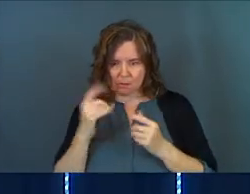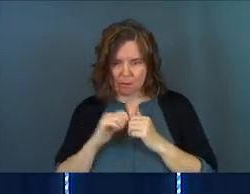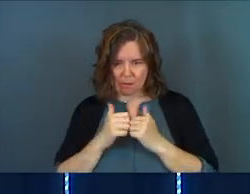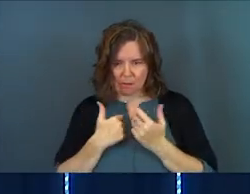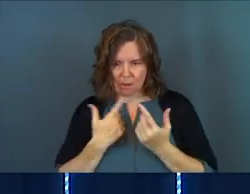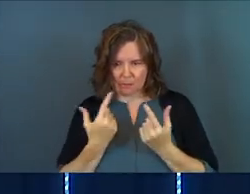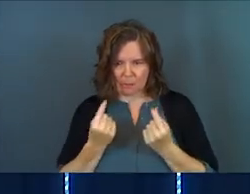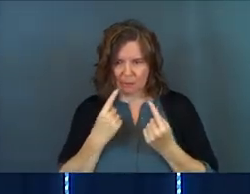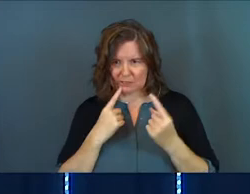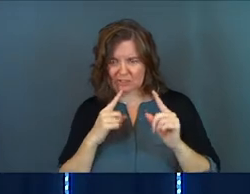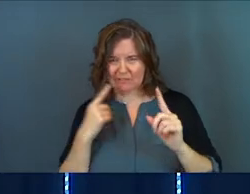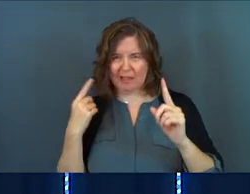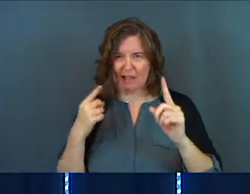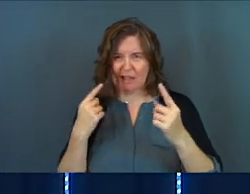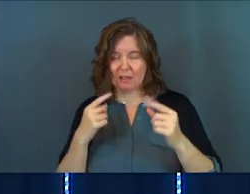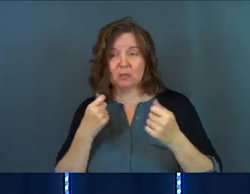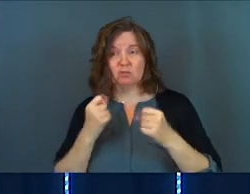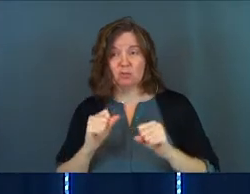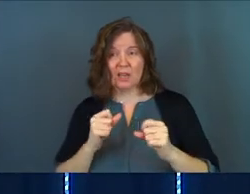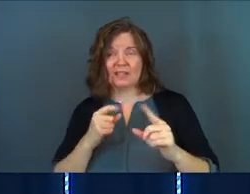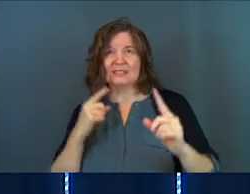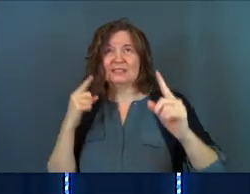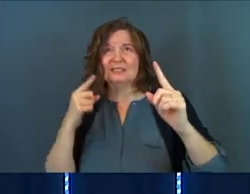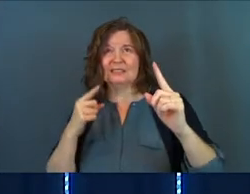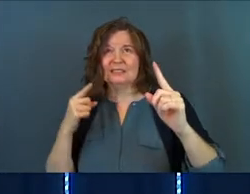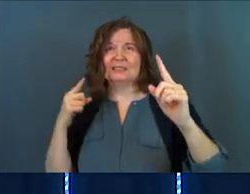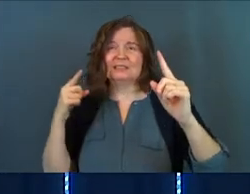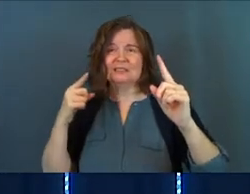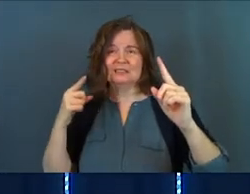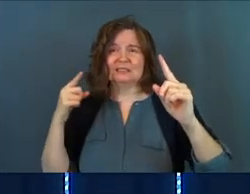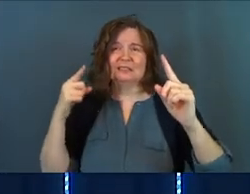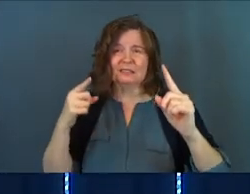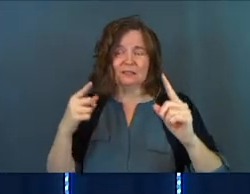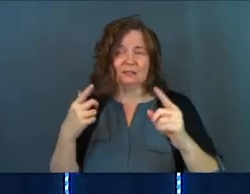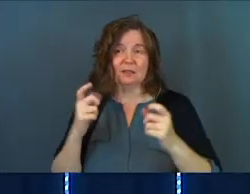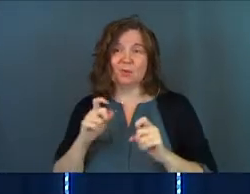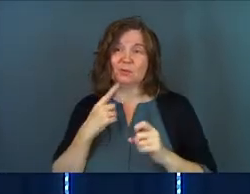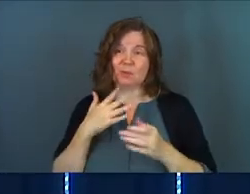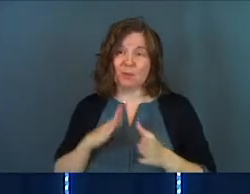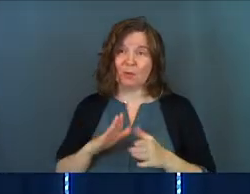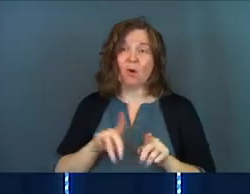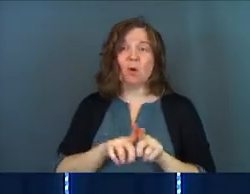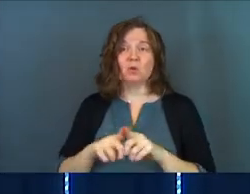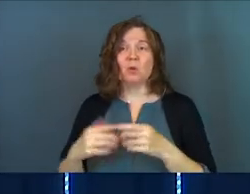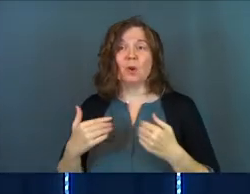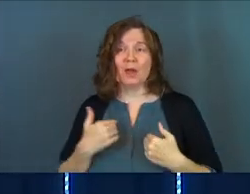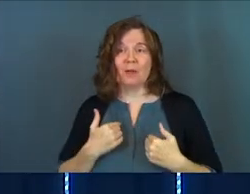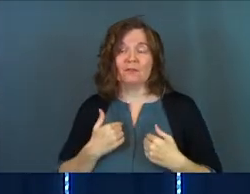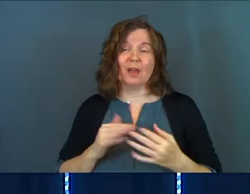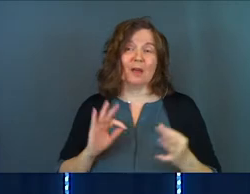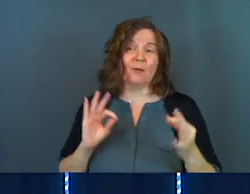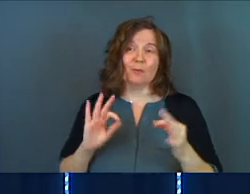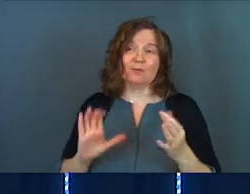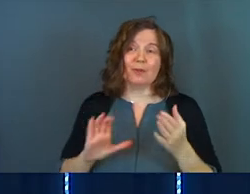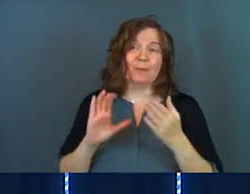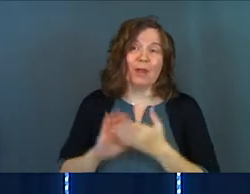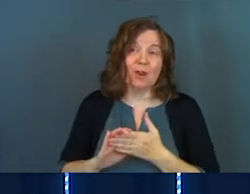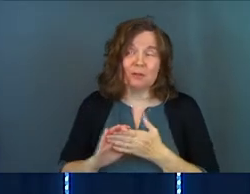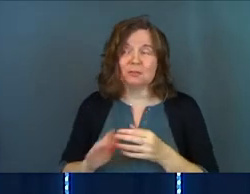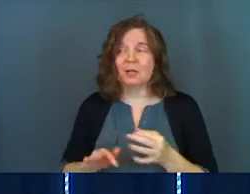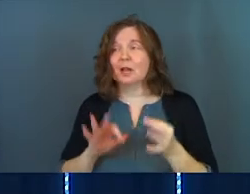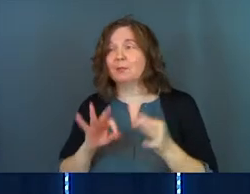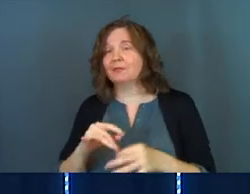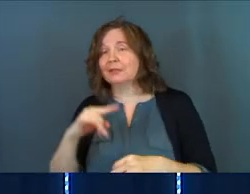have spent your entire life trying to hit it. And you are supposed to, by the way, also have a perfect marriage